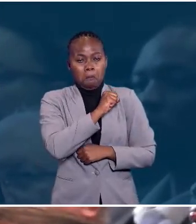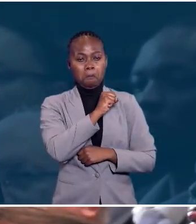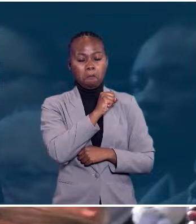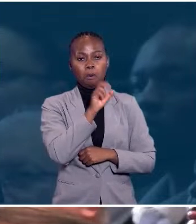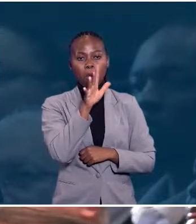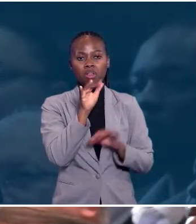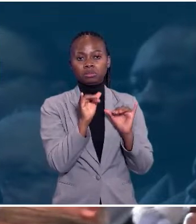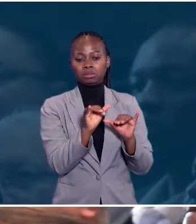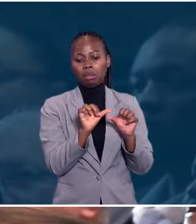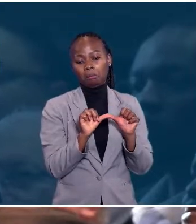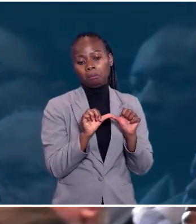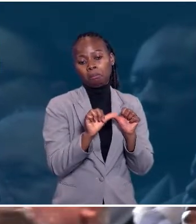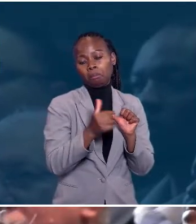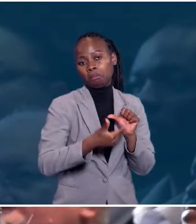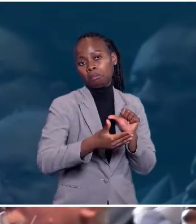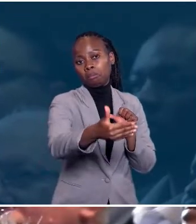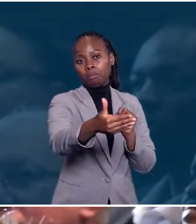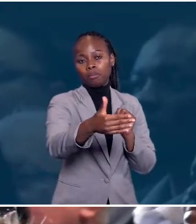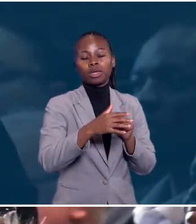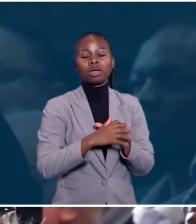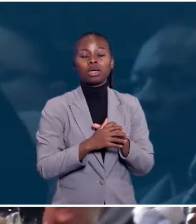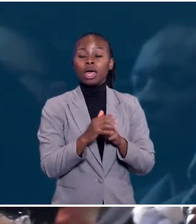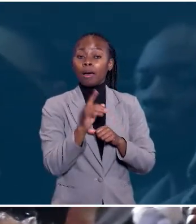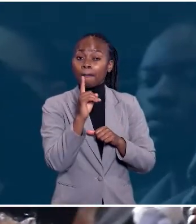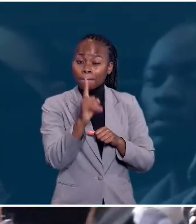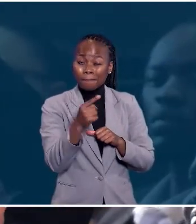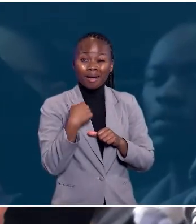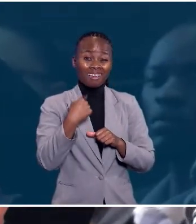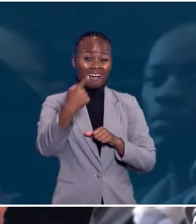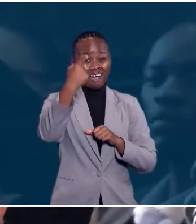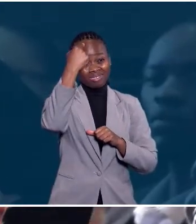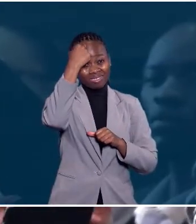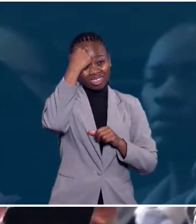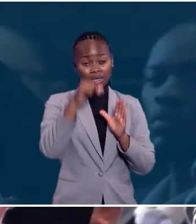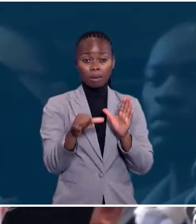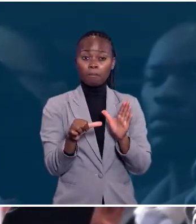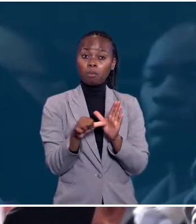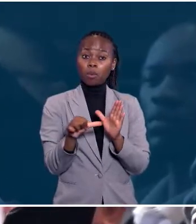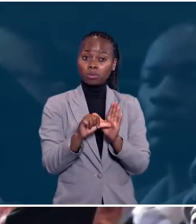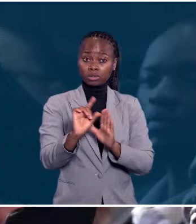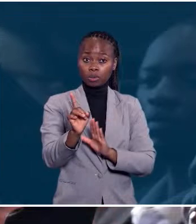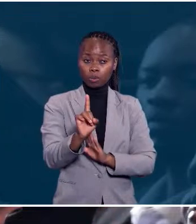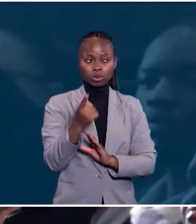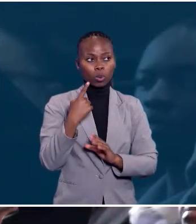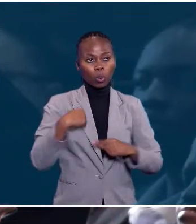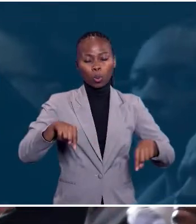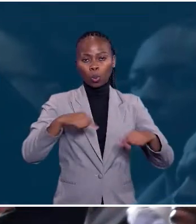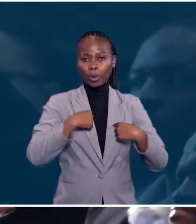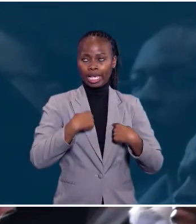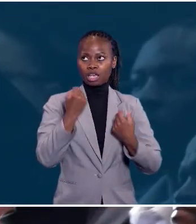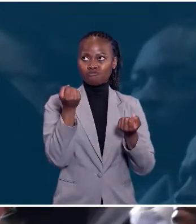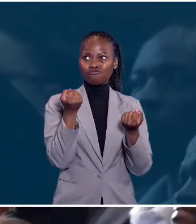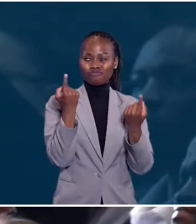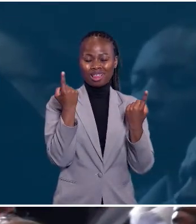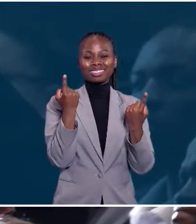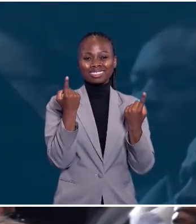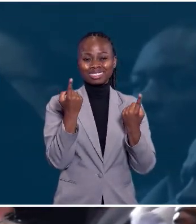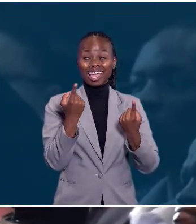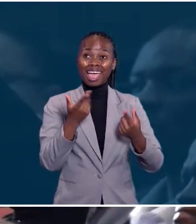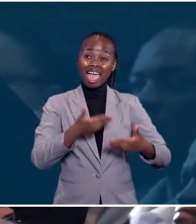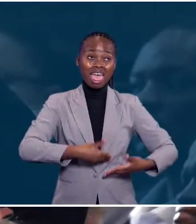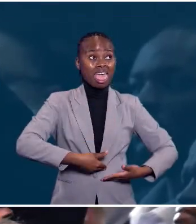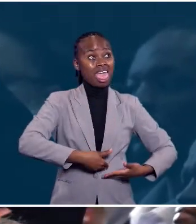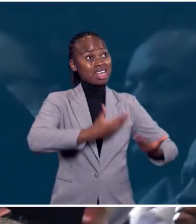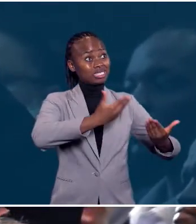forever. I think the important thing here is to realize that our exports to the US is pretty